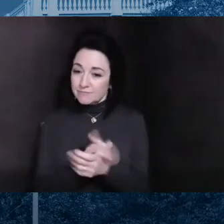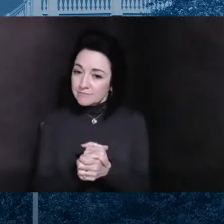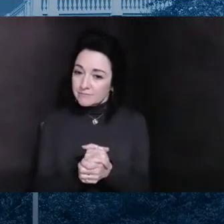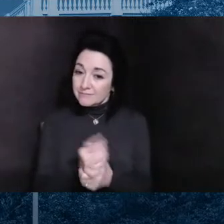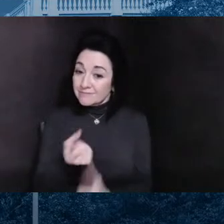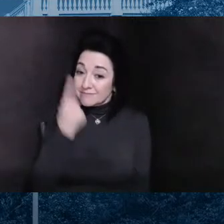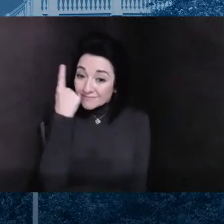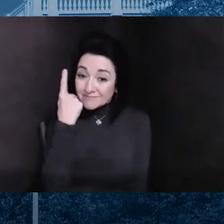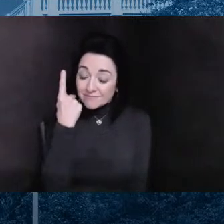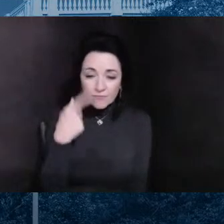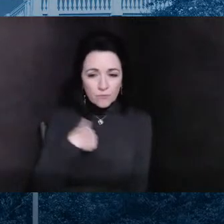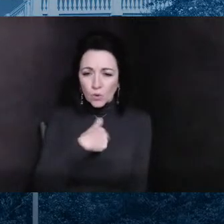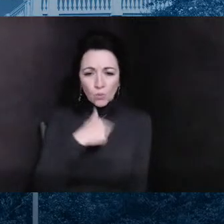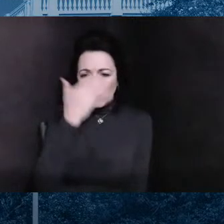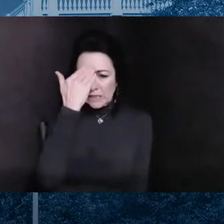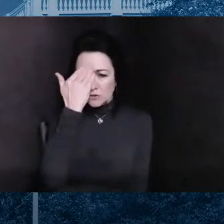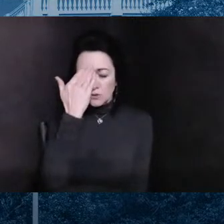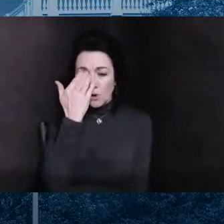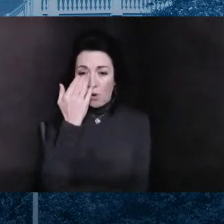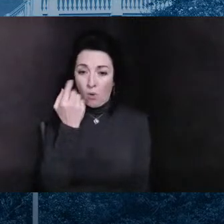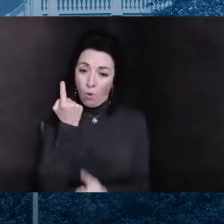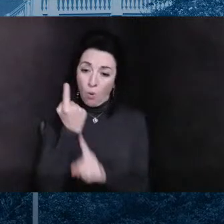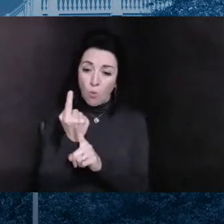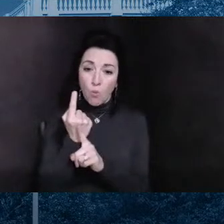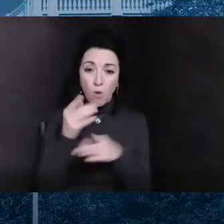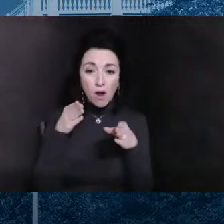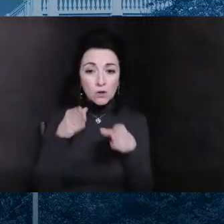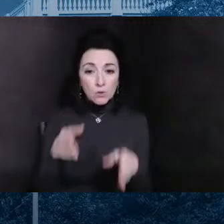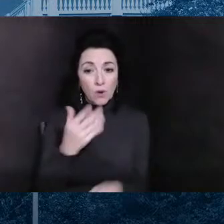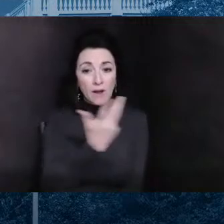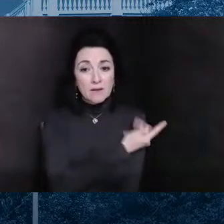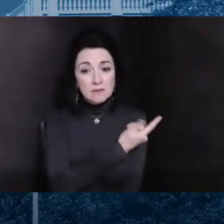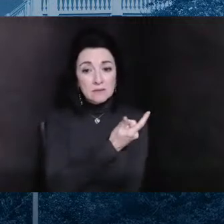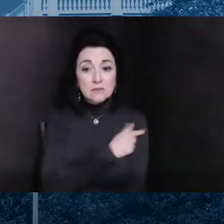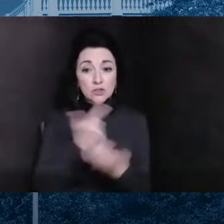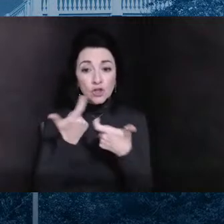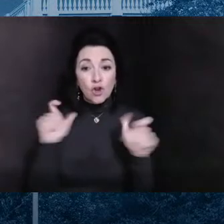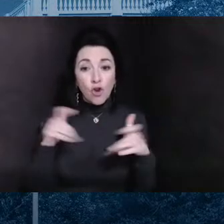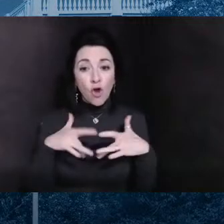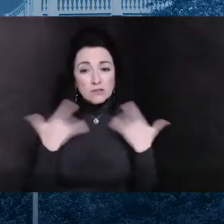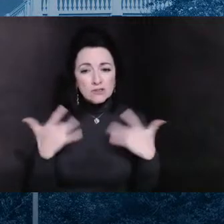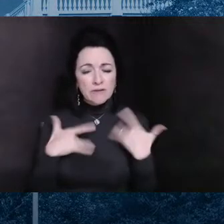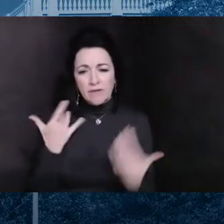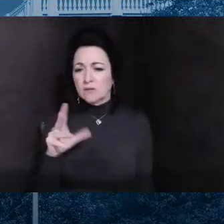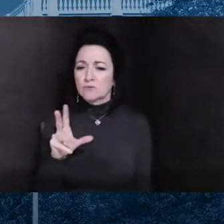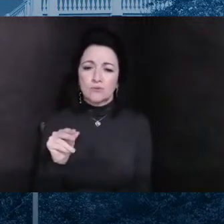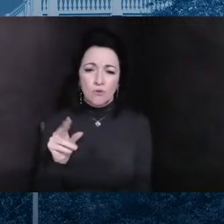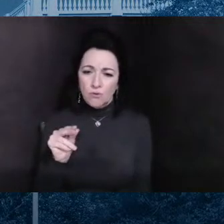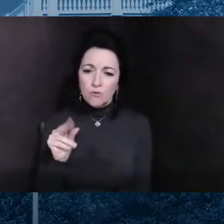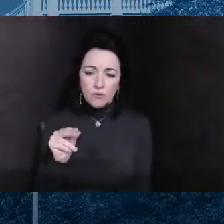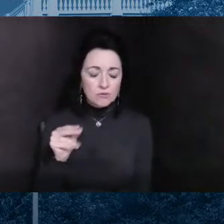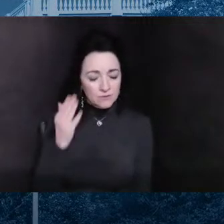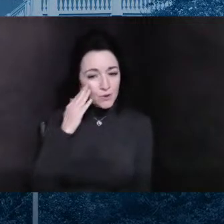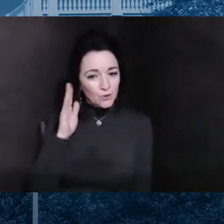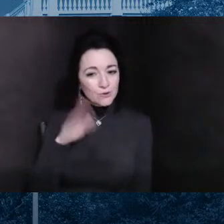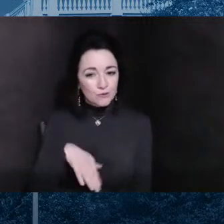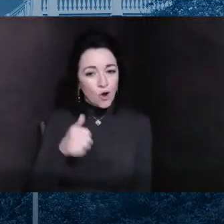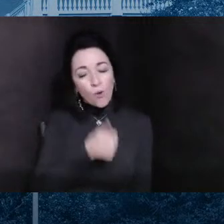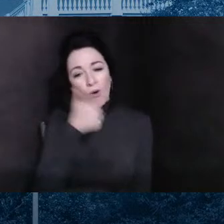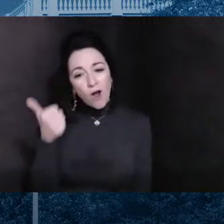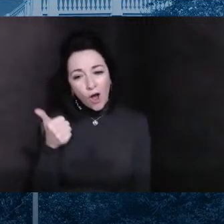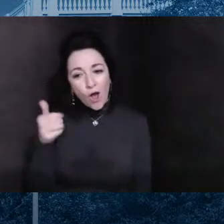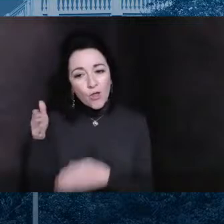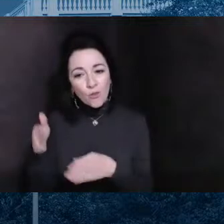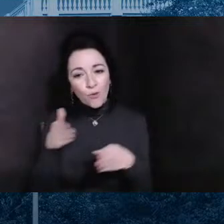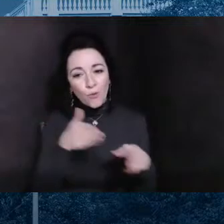the only way that we're going to get our entire population vaccinated over the coming months. And